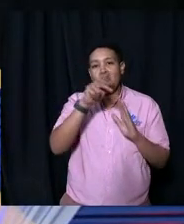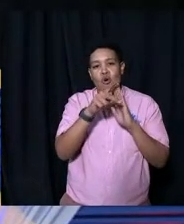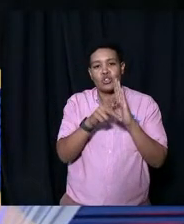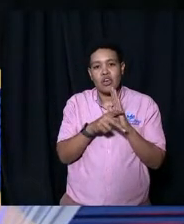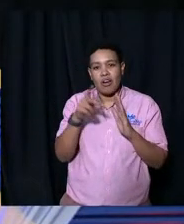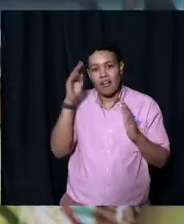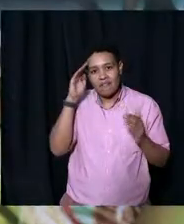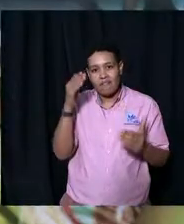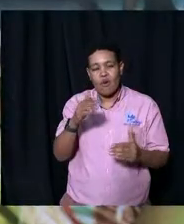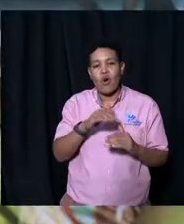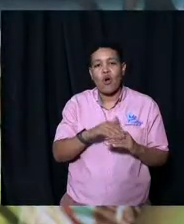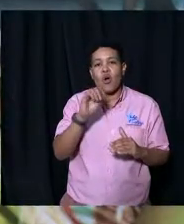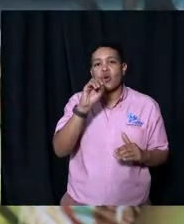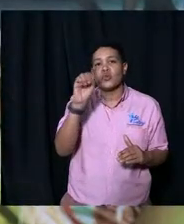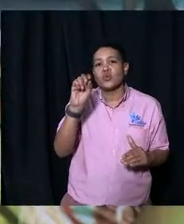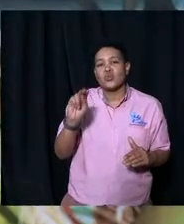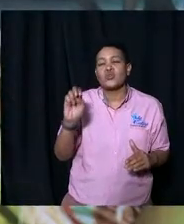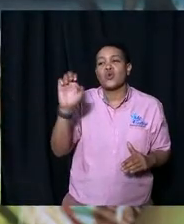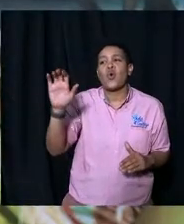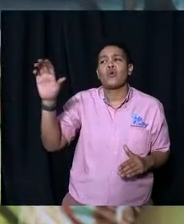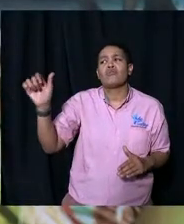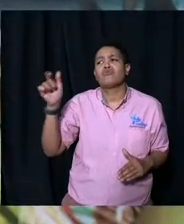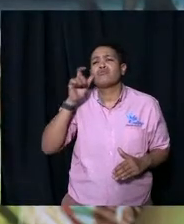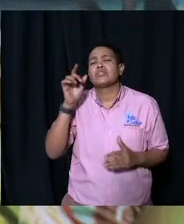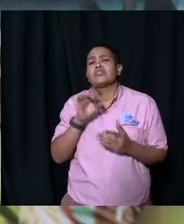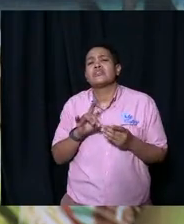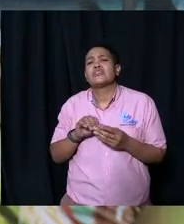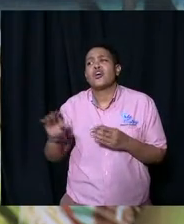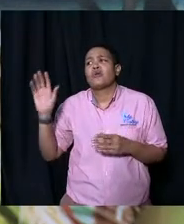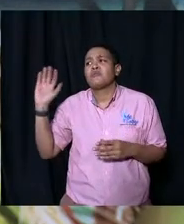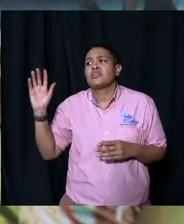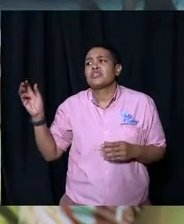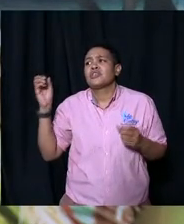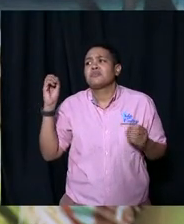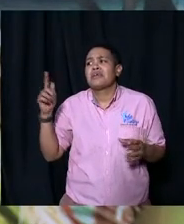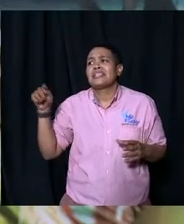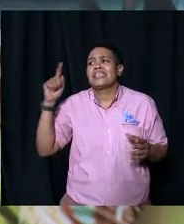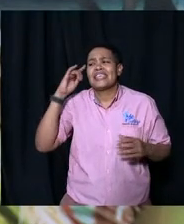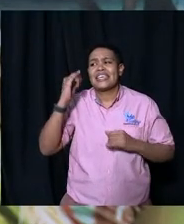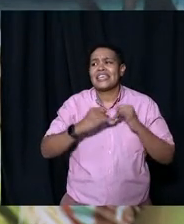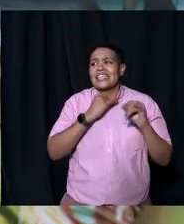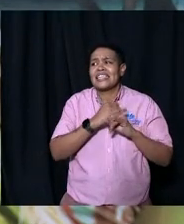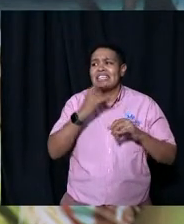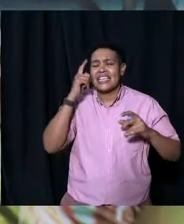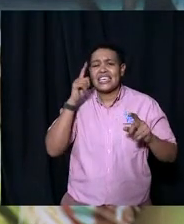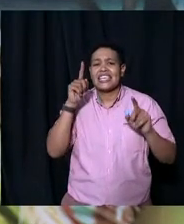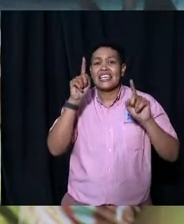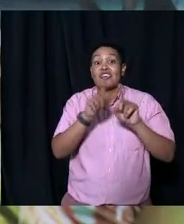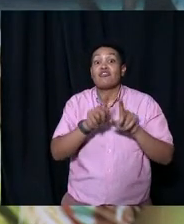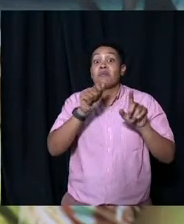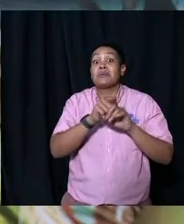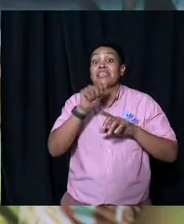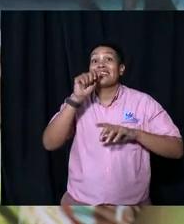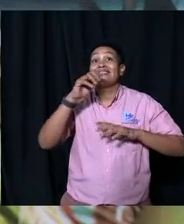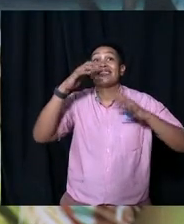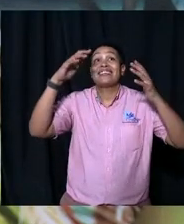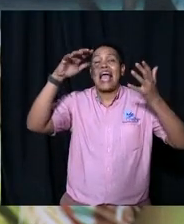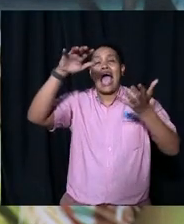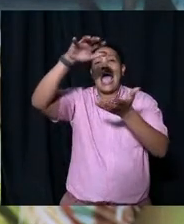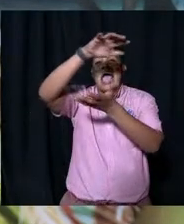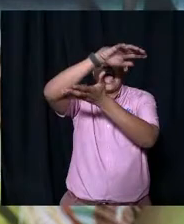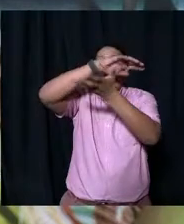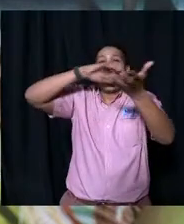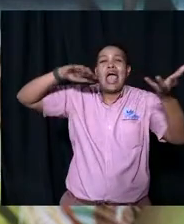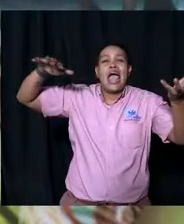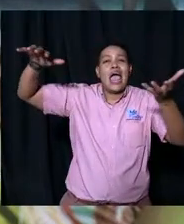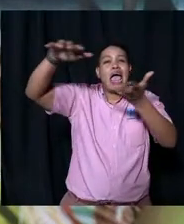Origio, in her presentation, had mentioned it. So many of these international agreements that deal with atmospheric-related matters